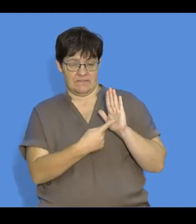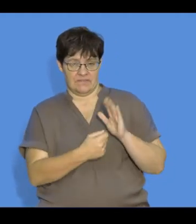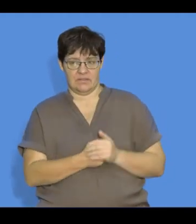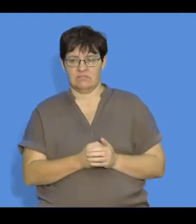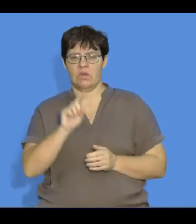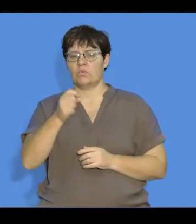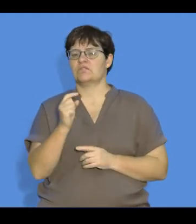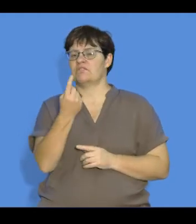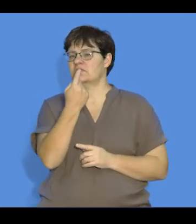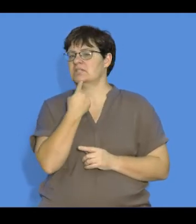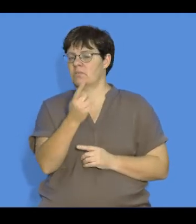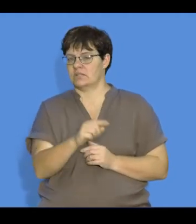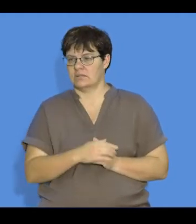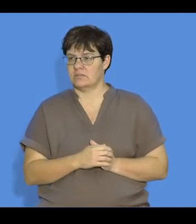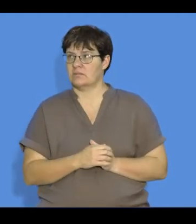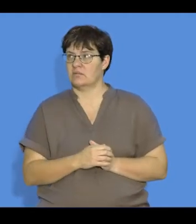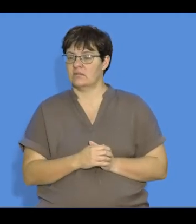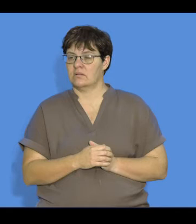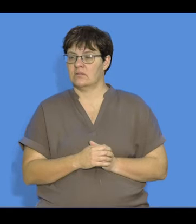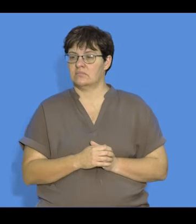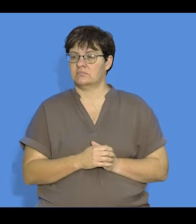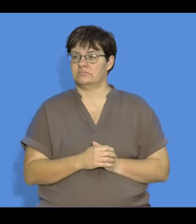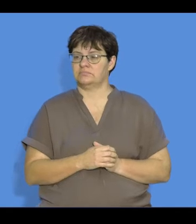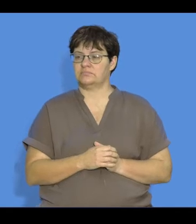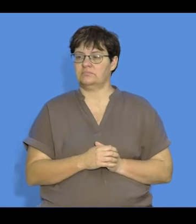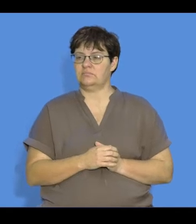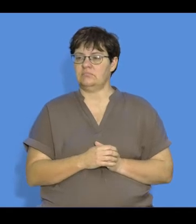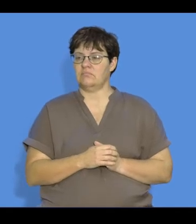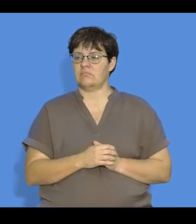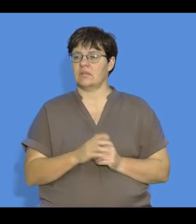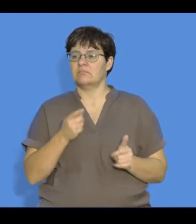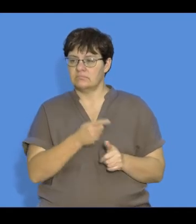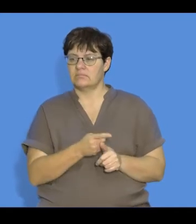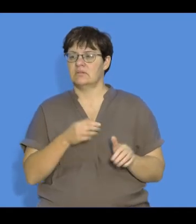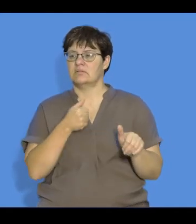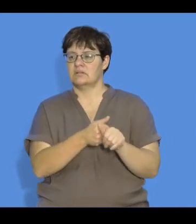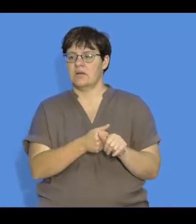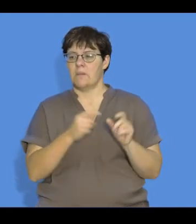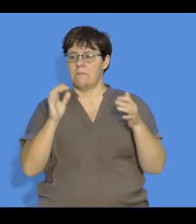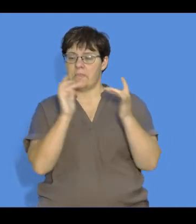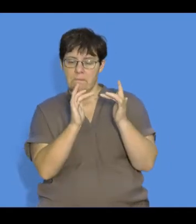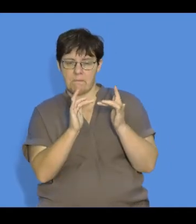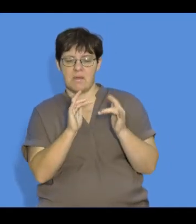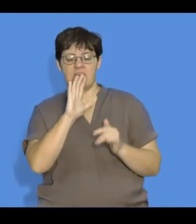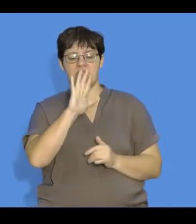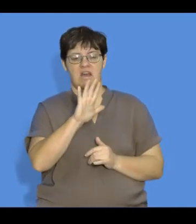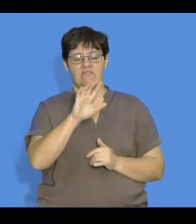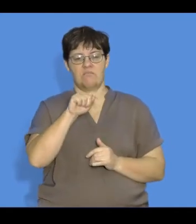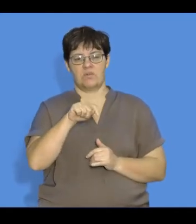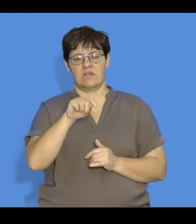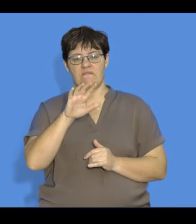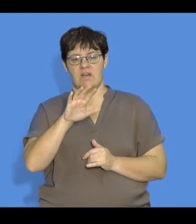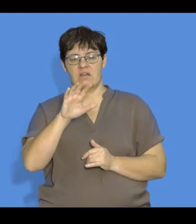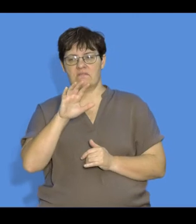says, calculate the current through the 5.5 ohm resistor, right? So if you look at, we want